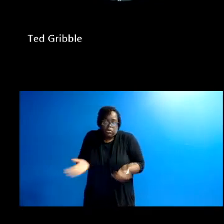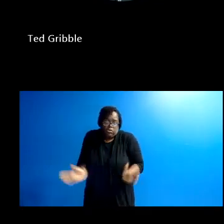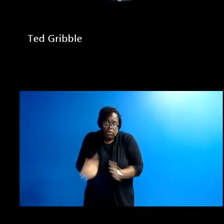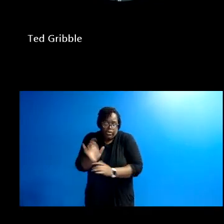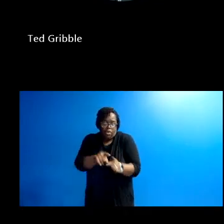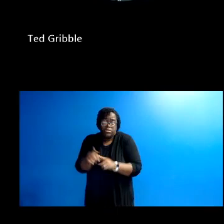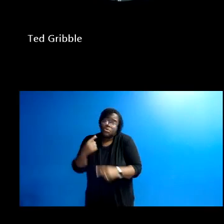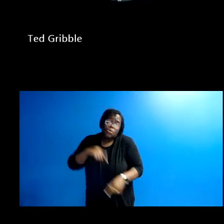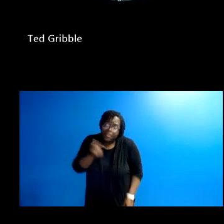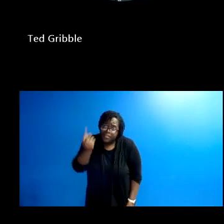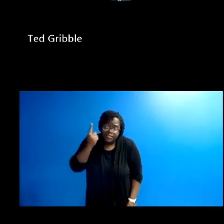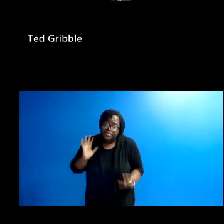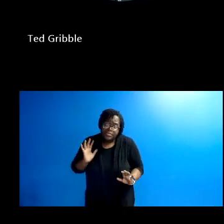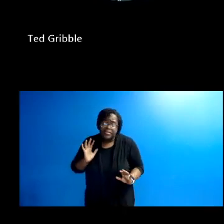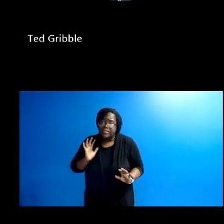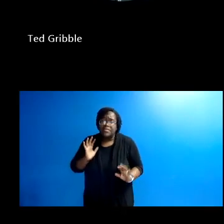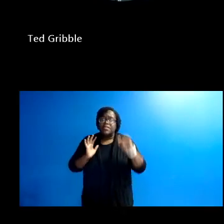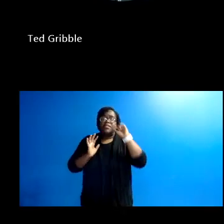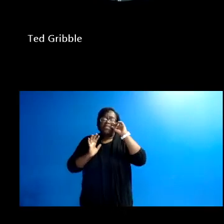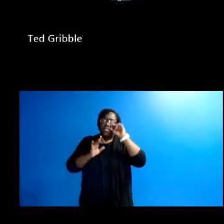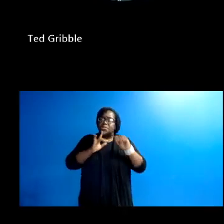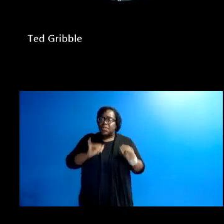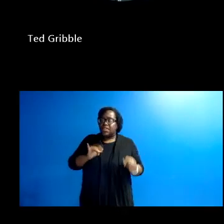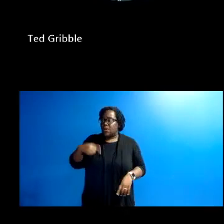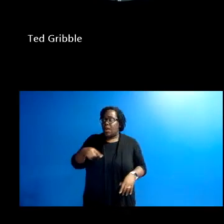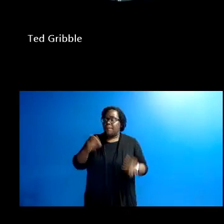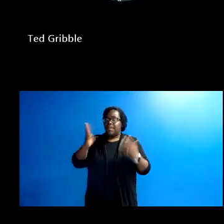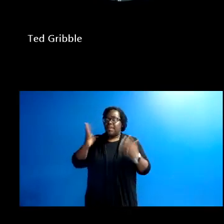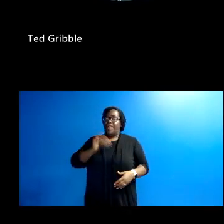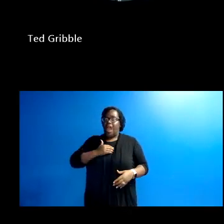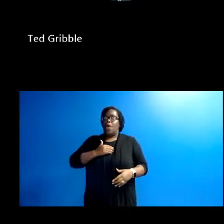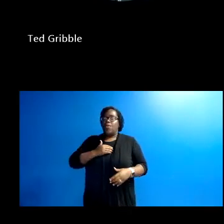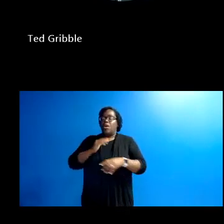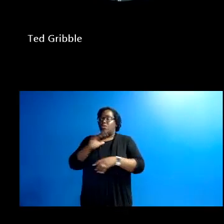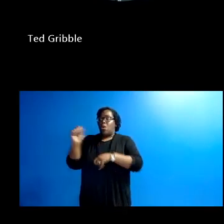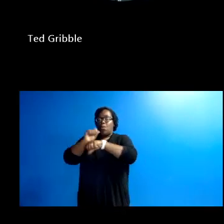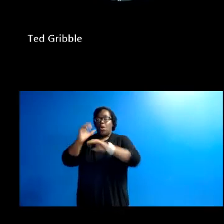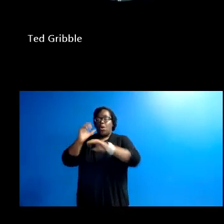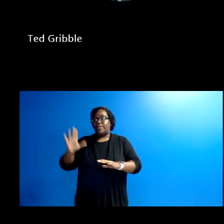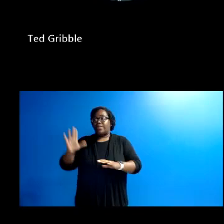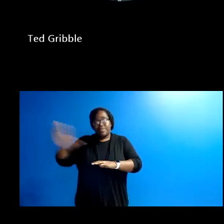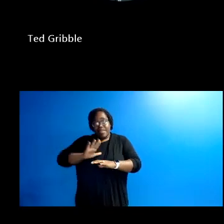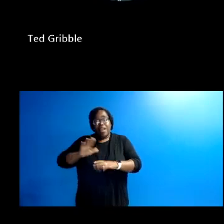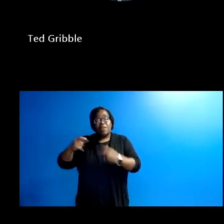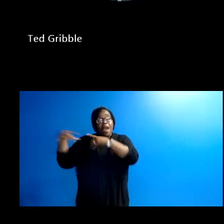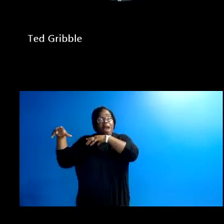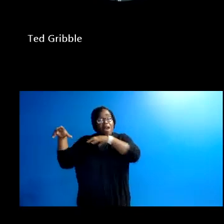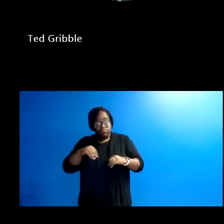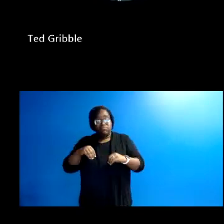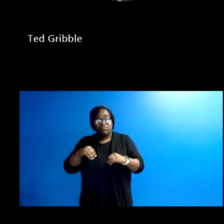it. And in fact, we have a lot of our colleagues who are losing their power during